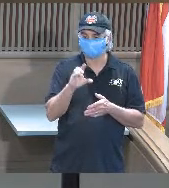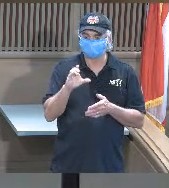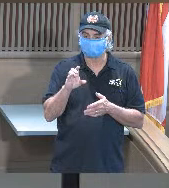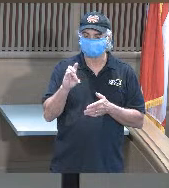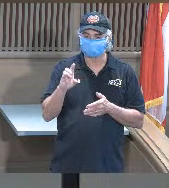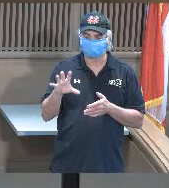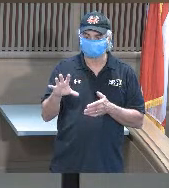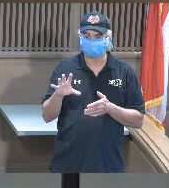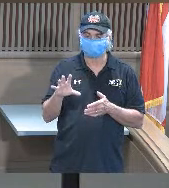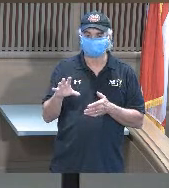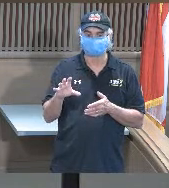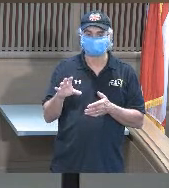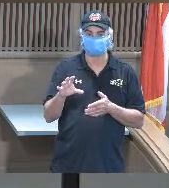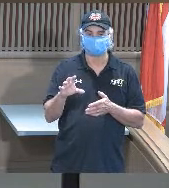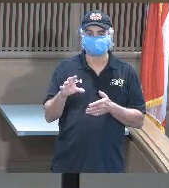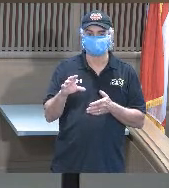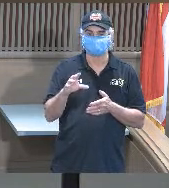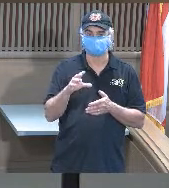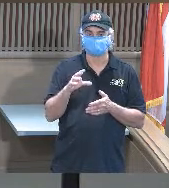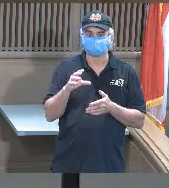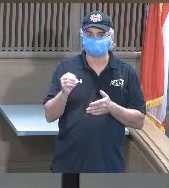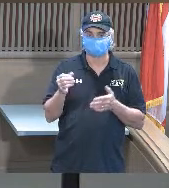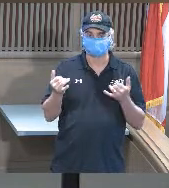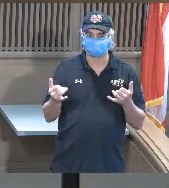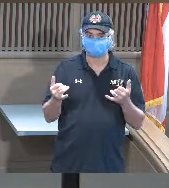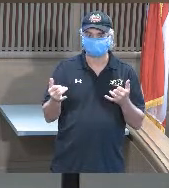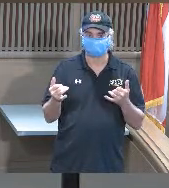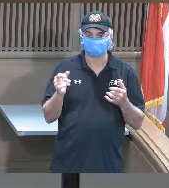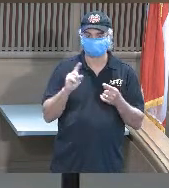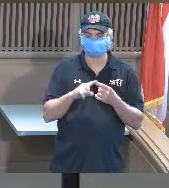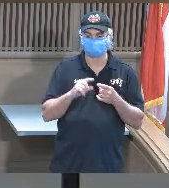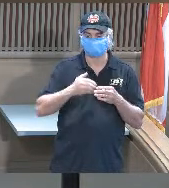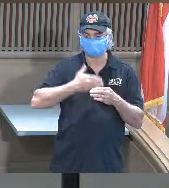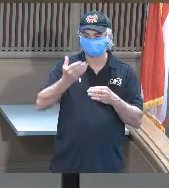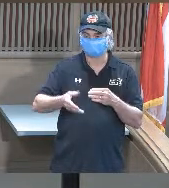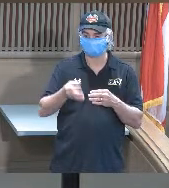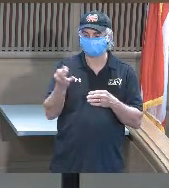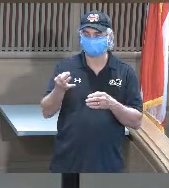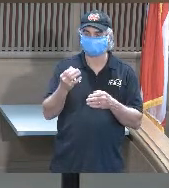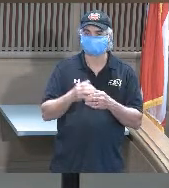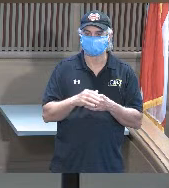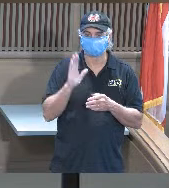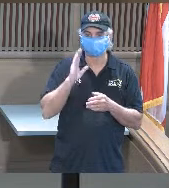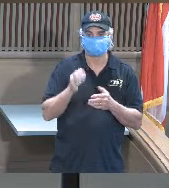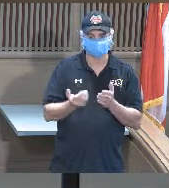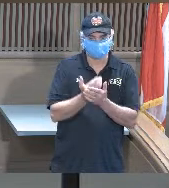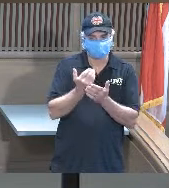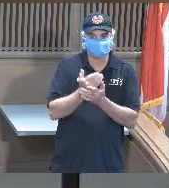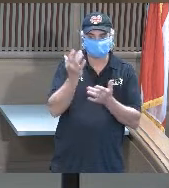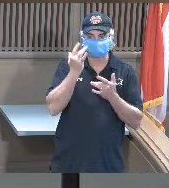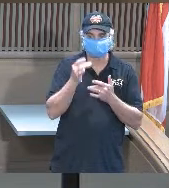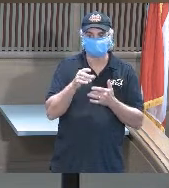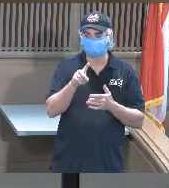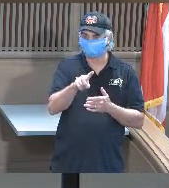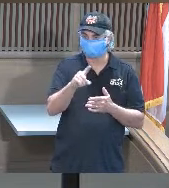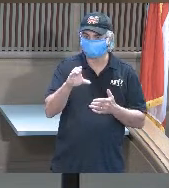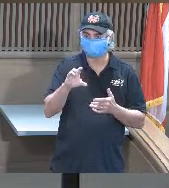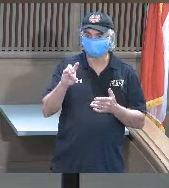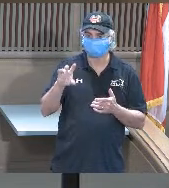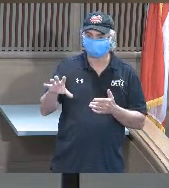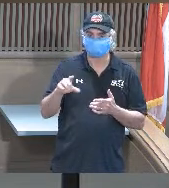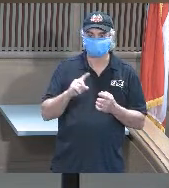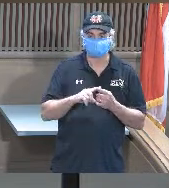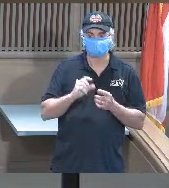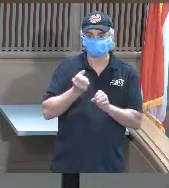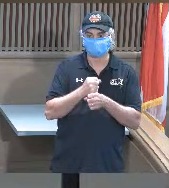now and the next press conference next Friday. So we ought to consider what we can do to reduce that number. And if